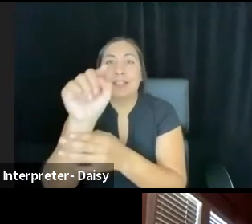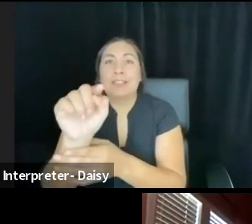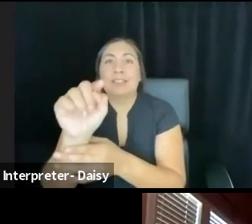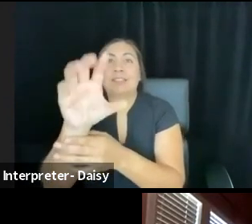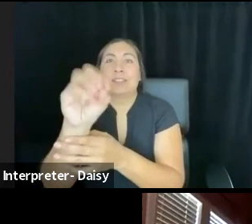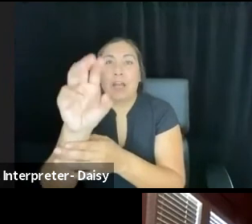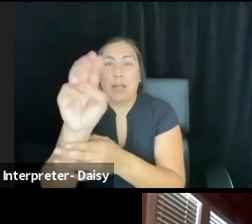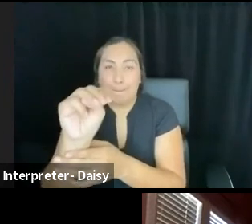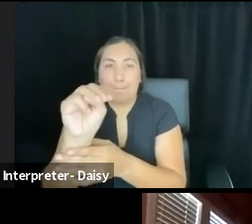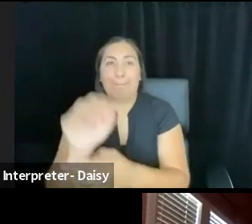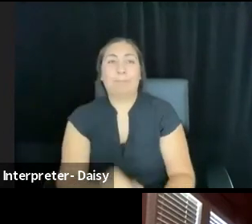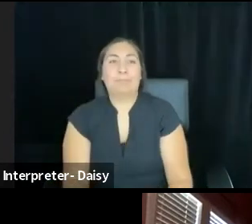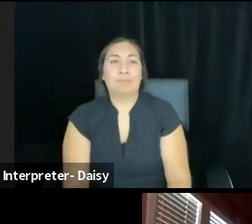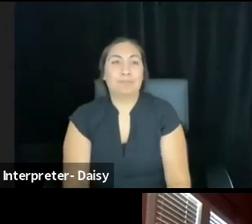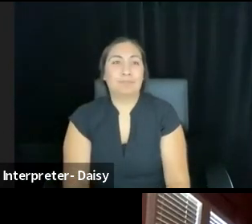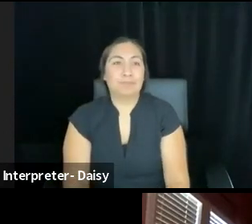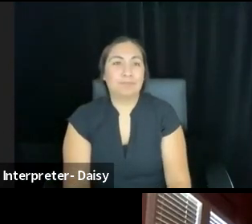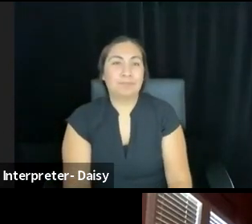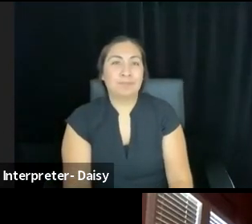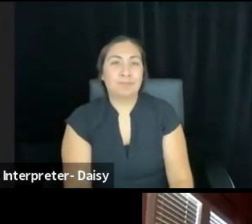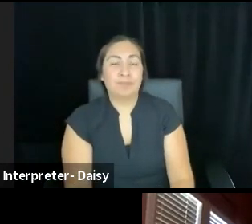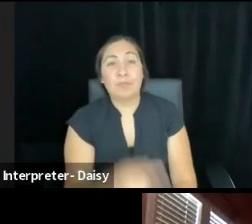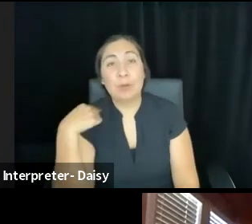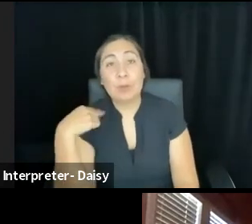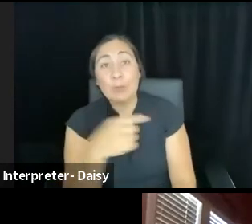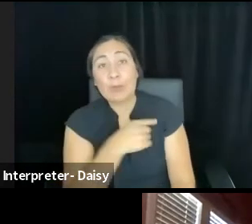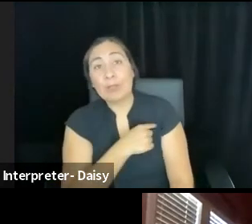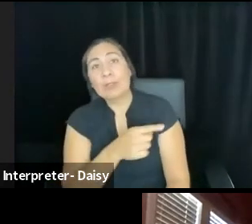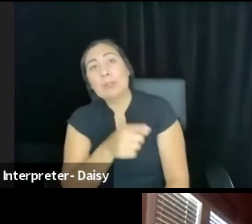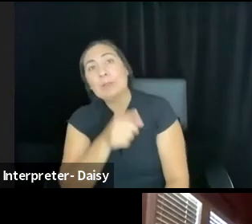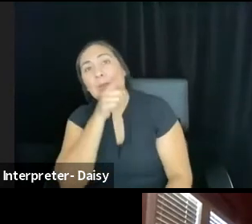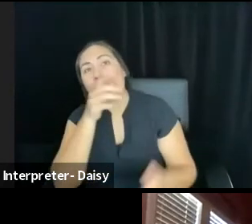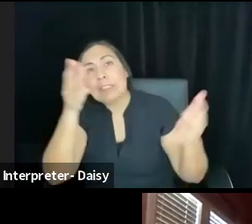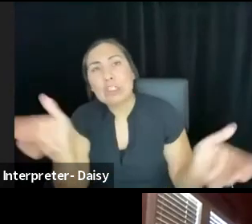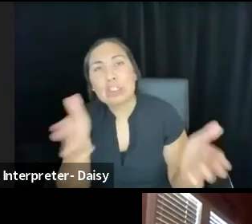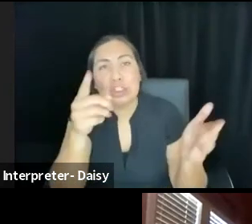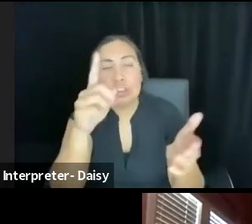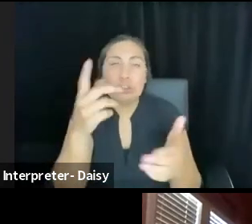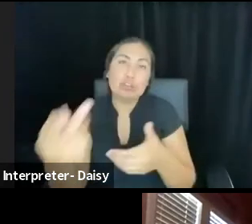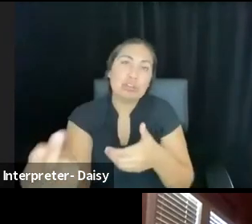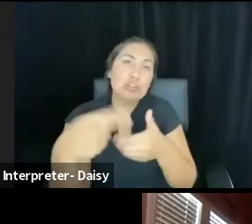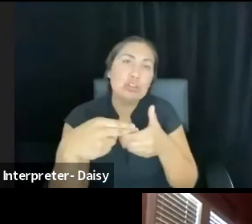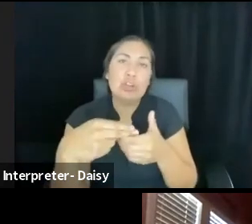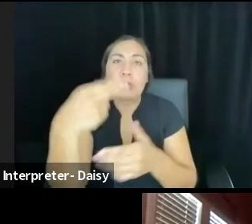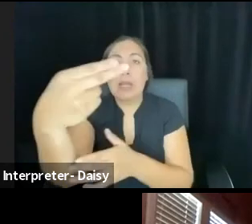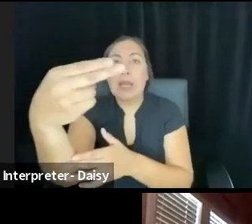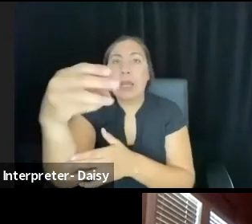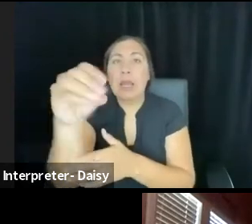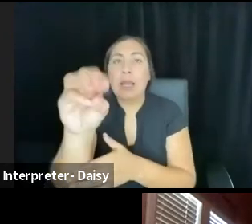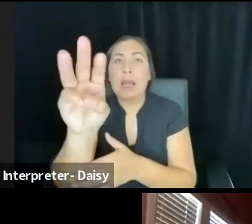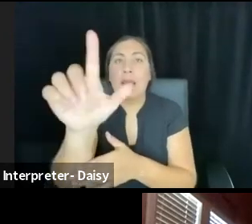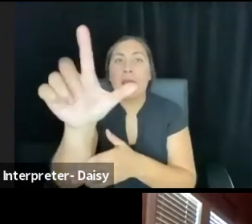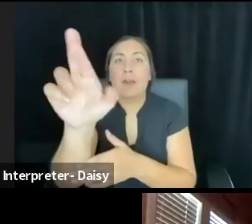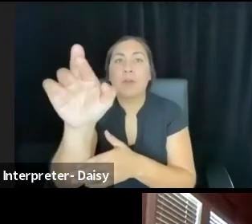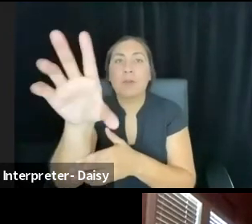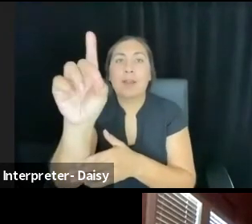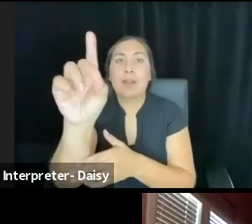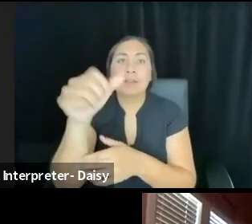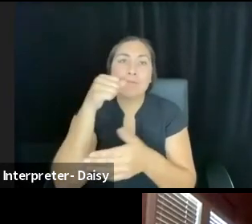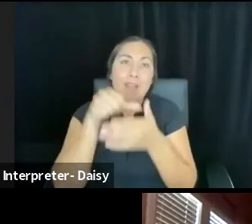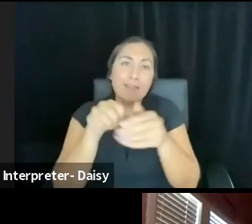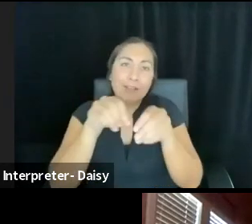COVID-19freelanceartistresource.com. We really encourage you to join HowlRound's mailing list to be advised of future conversations. And you can